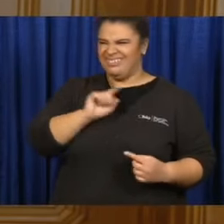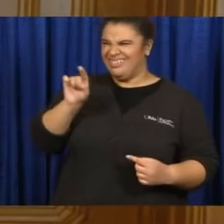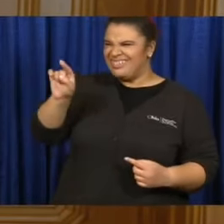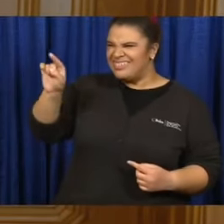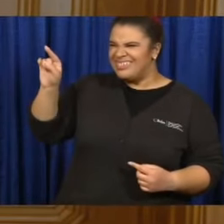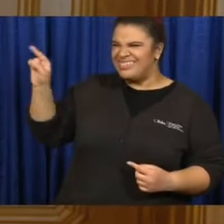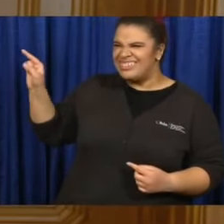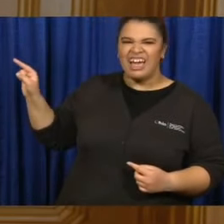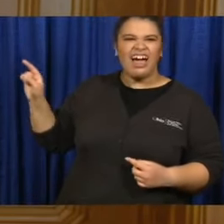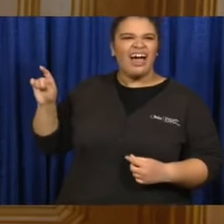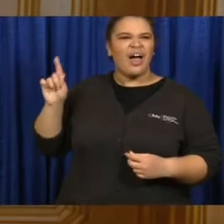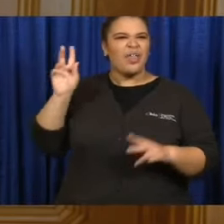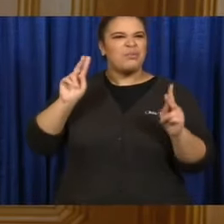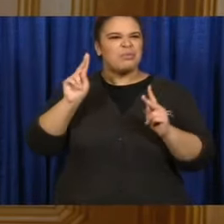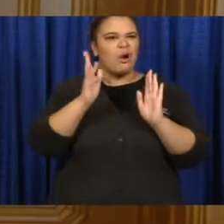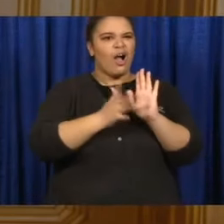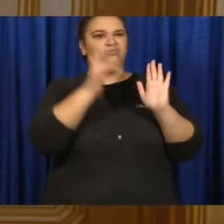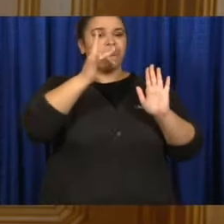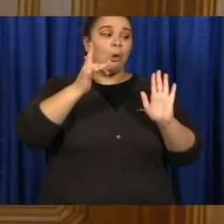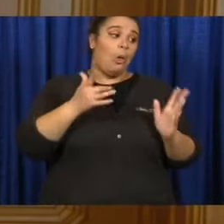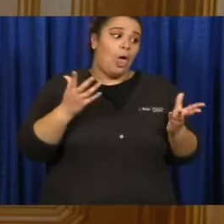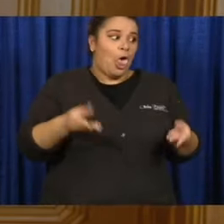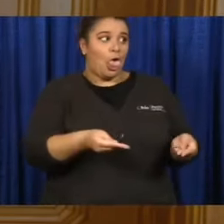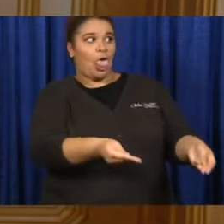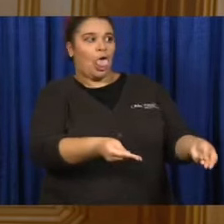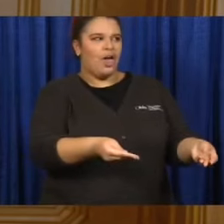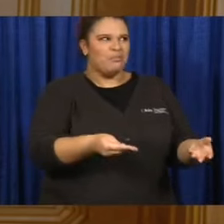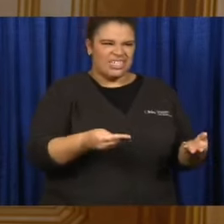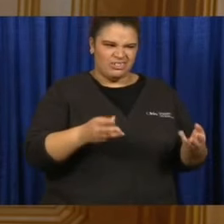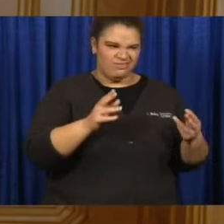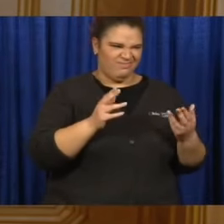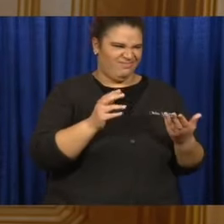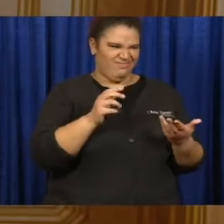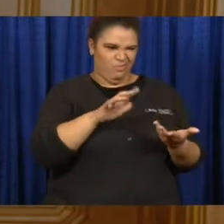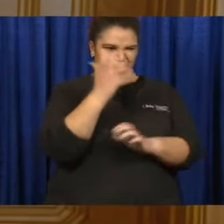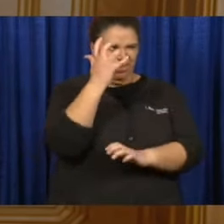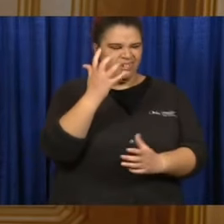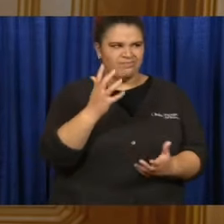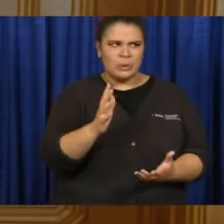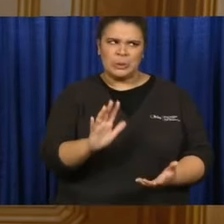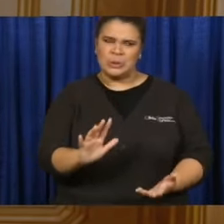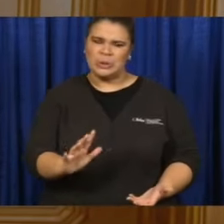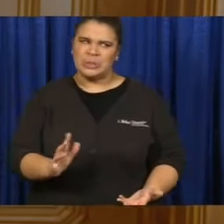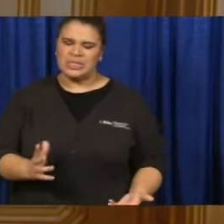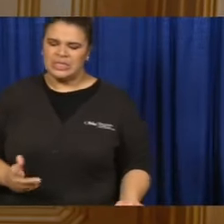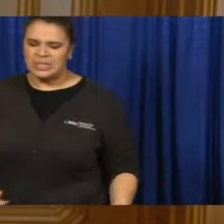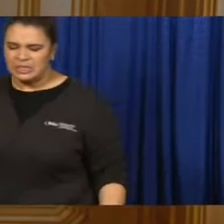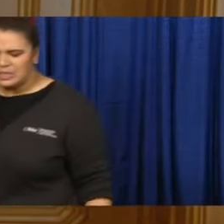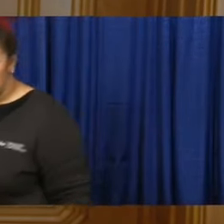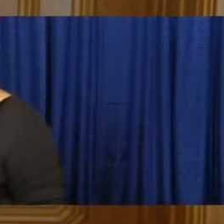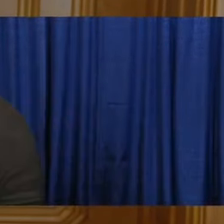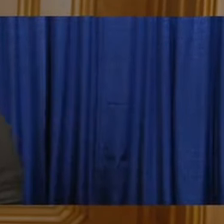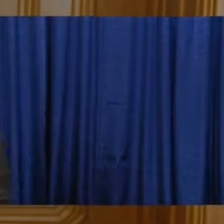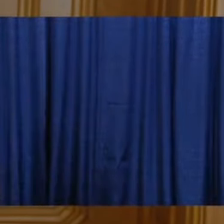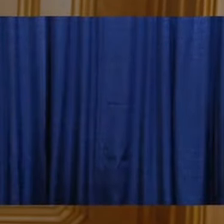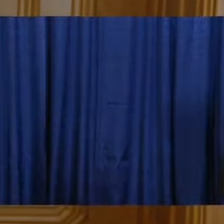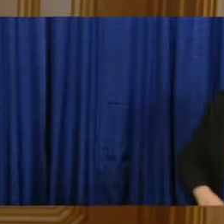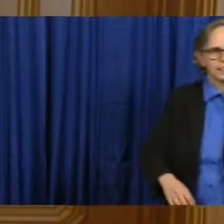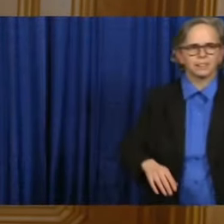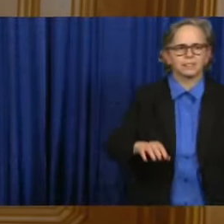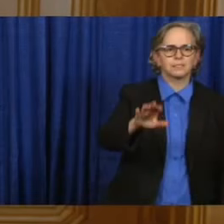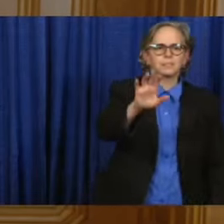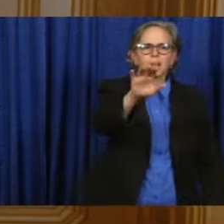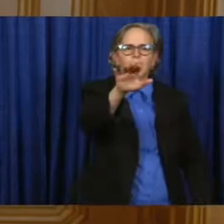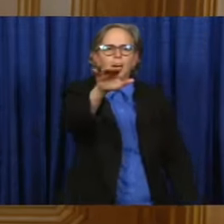situation? Quality control is very, very important. We kind of have a team. We have the people who